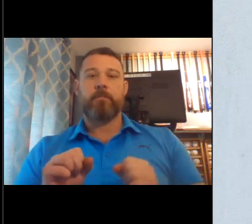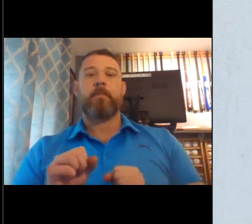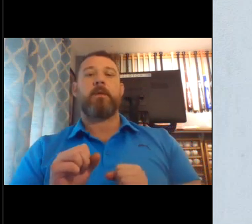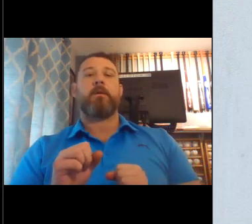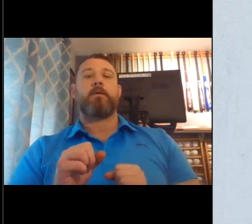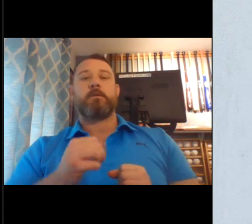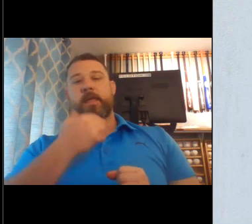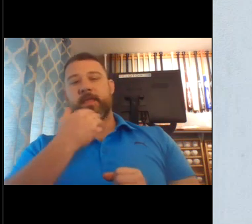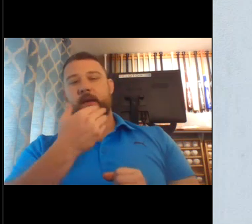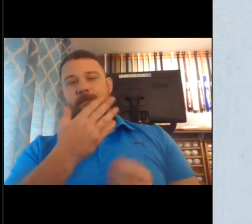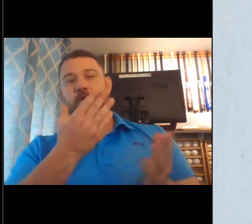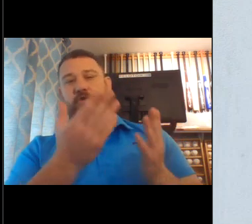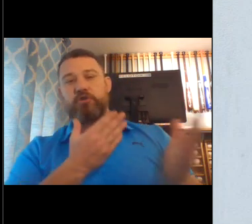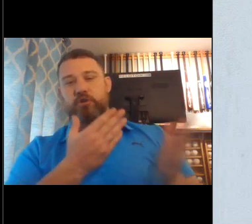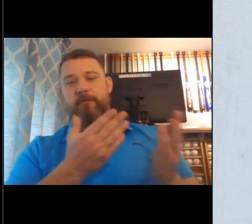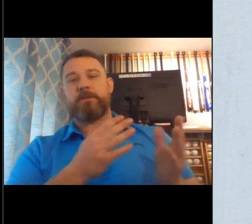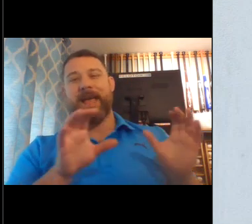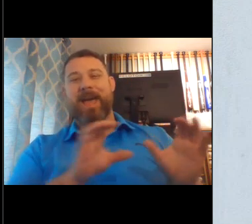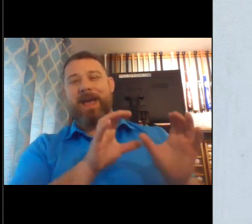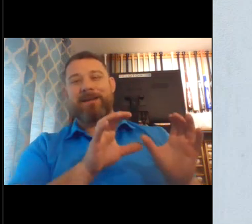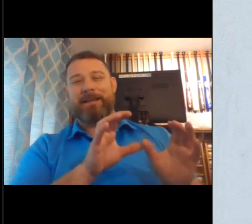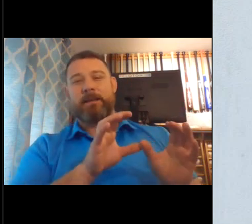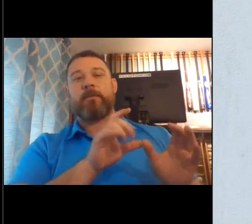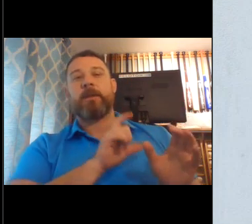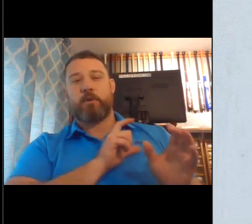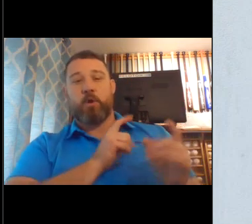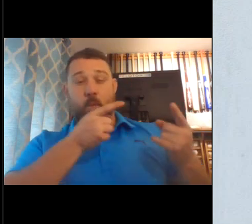the acting deputy while we filled this position.